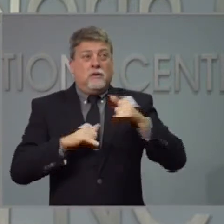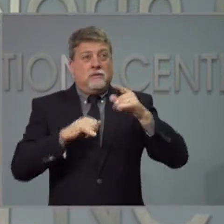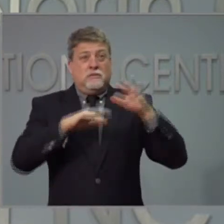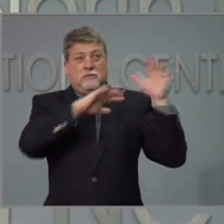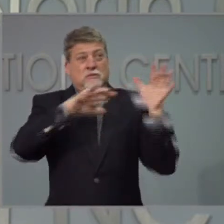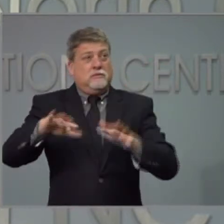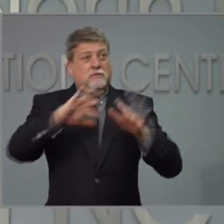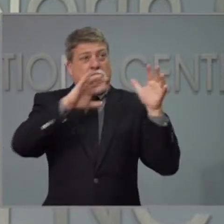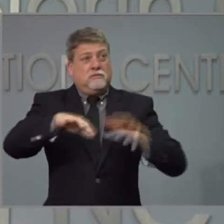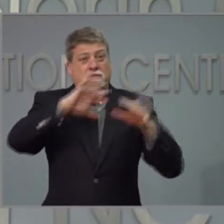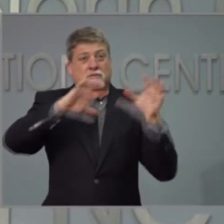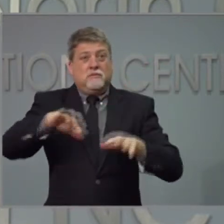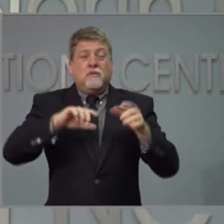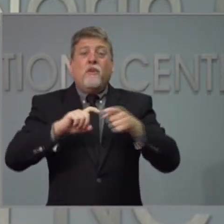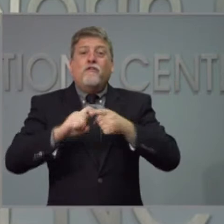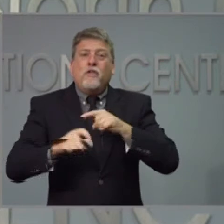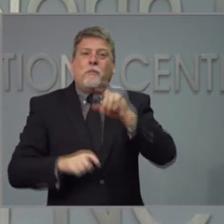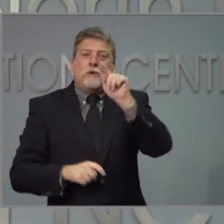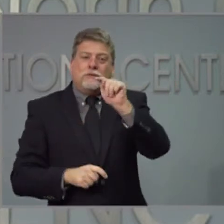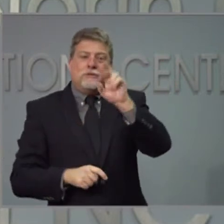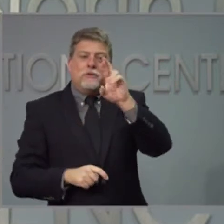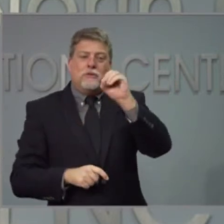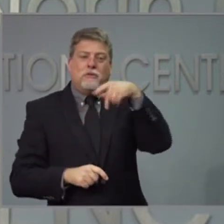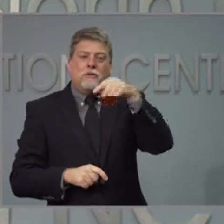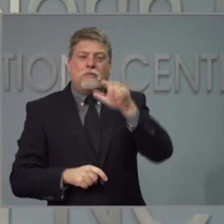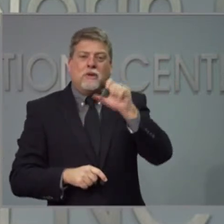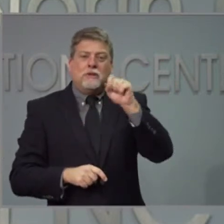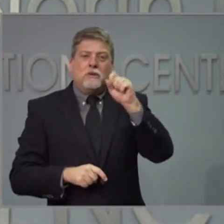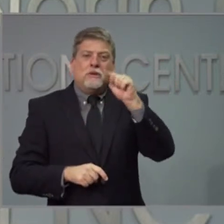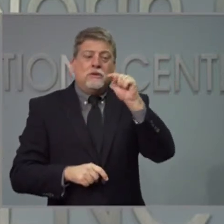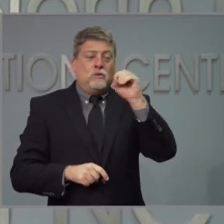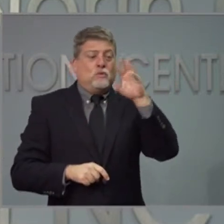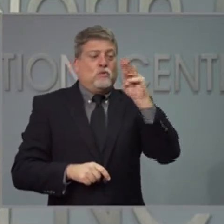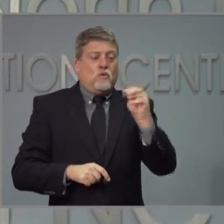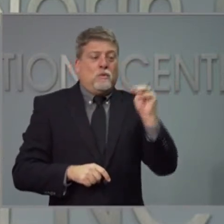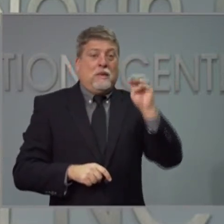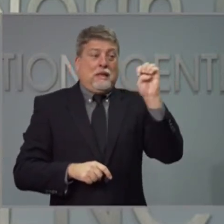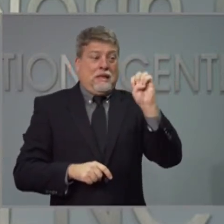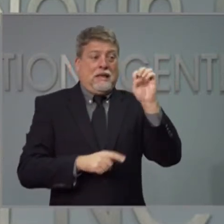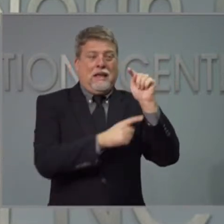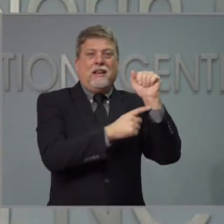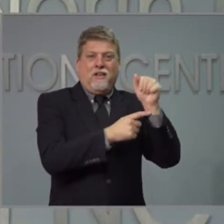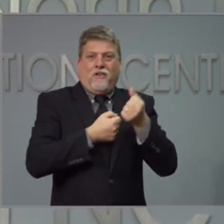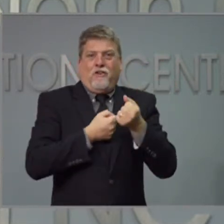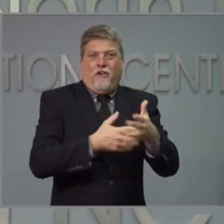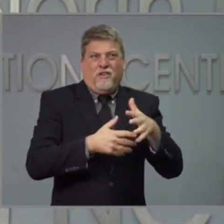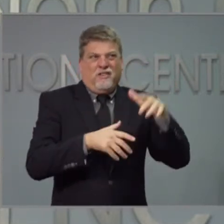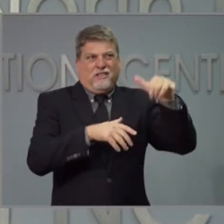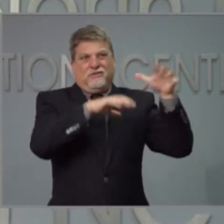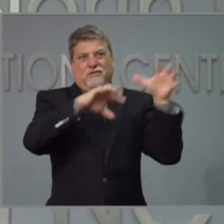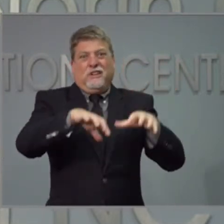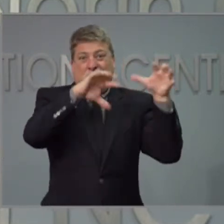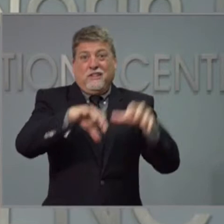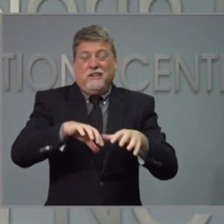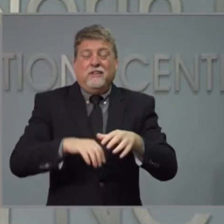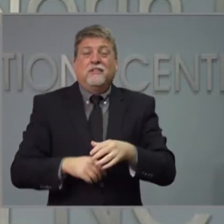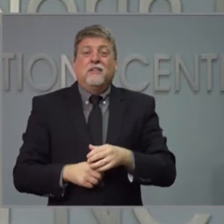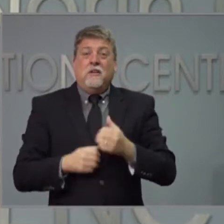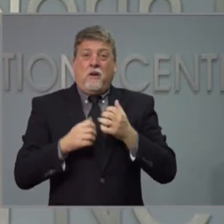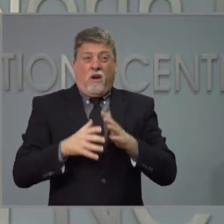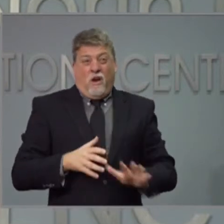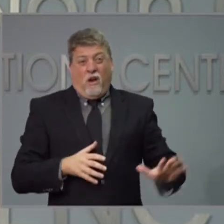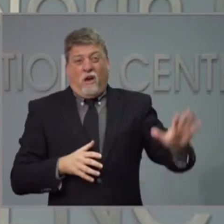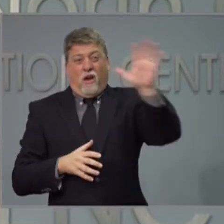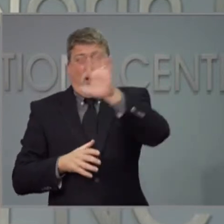resulted in flooding and dangerous conditions in many parts of North Carolina today. Flash flood warnings remain in effect for much of the